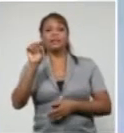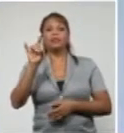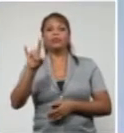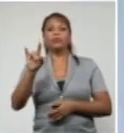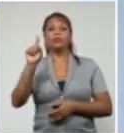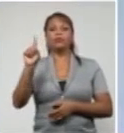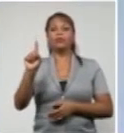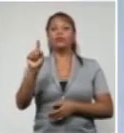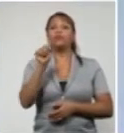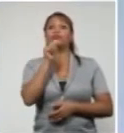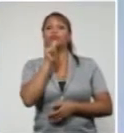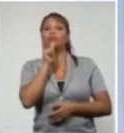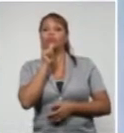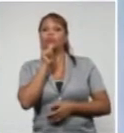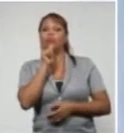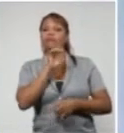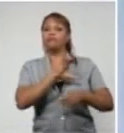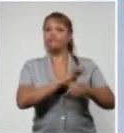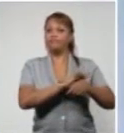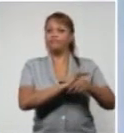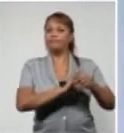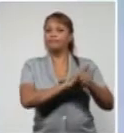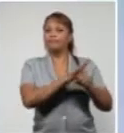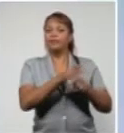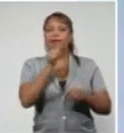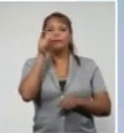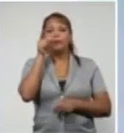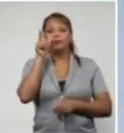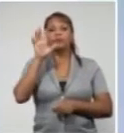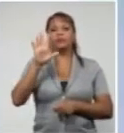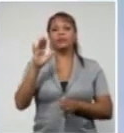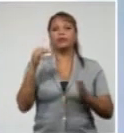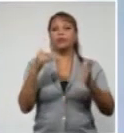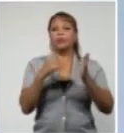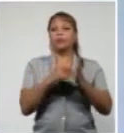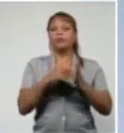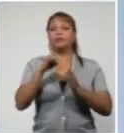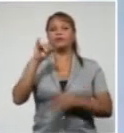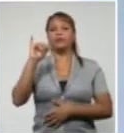4,836 people hospitalized in Cuba,